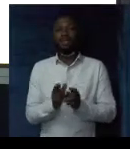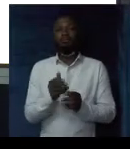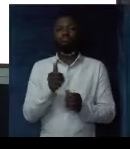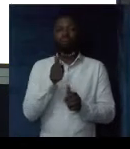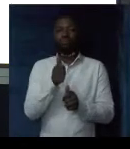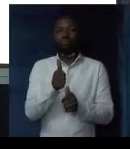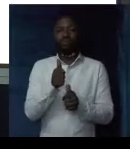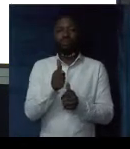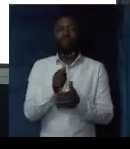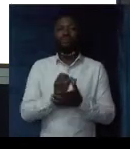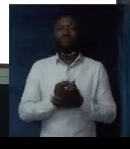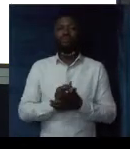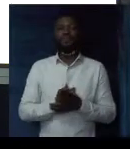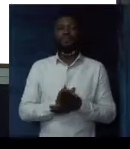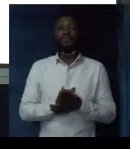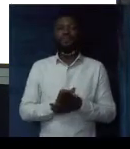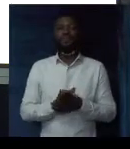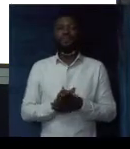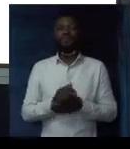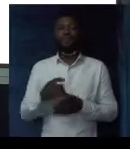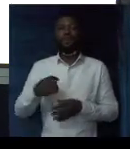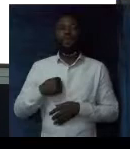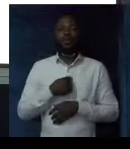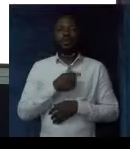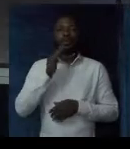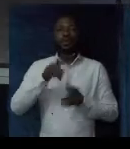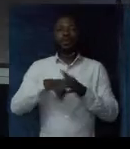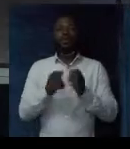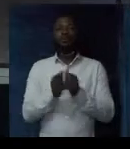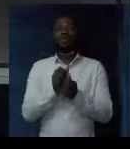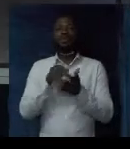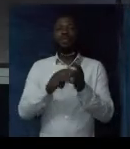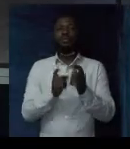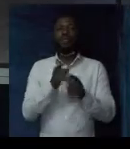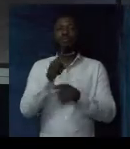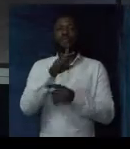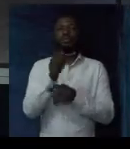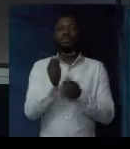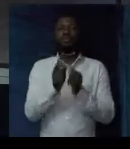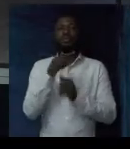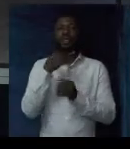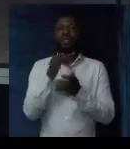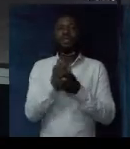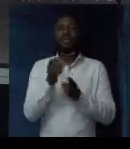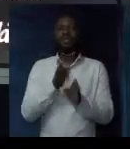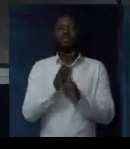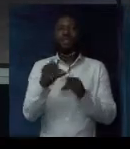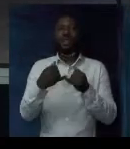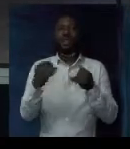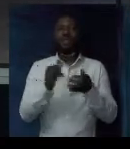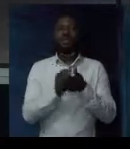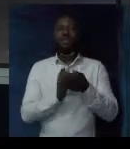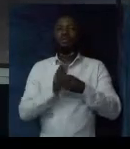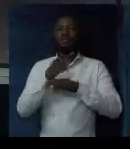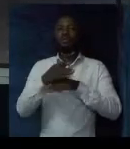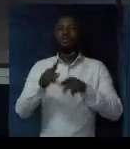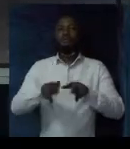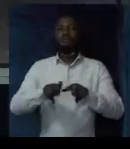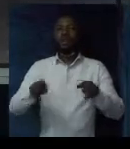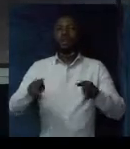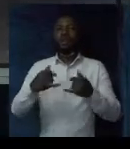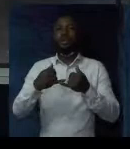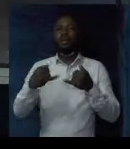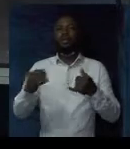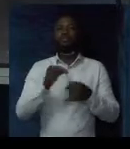already? Good job, you. We begin with this first question, which says that a straight line that crosses